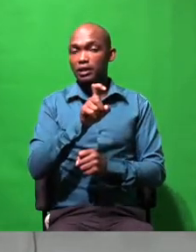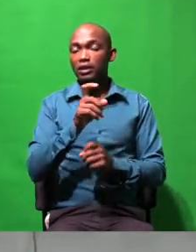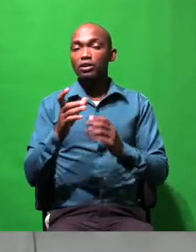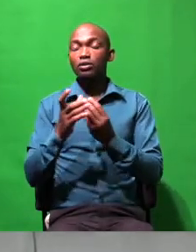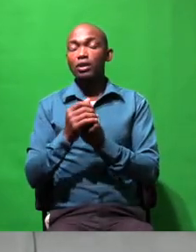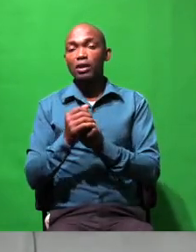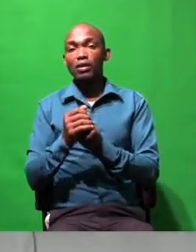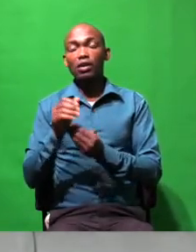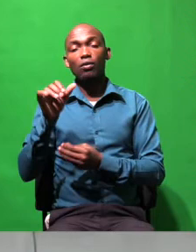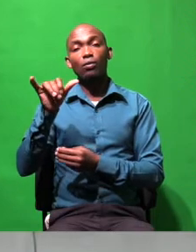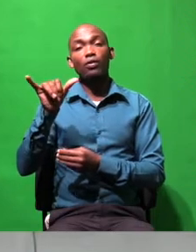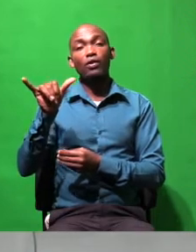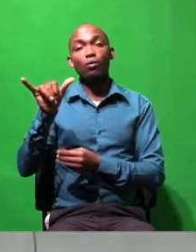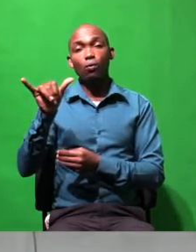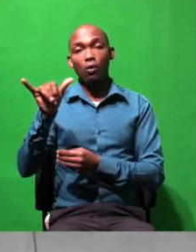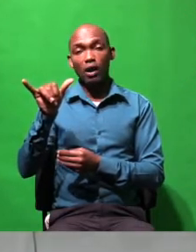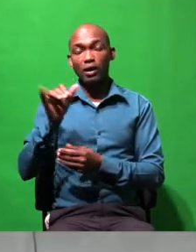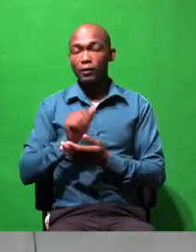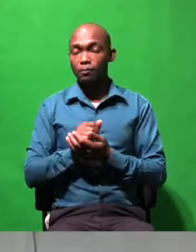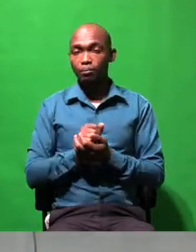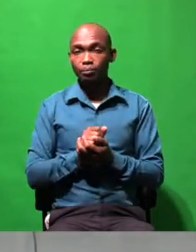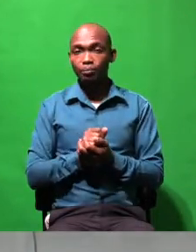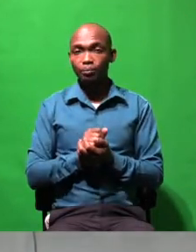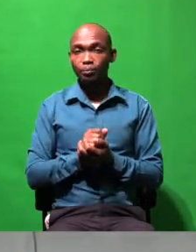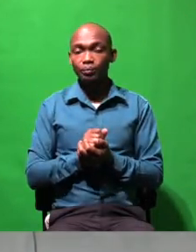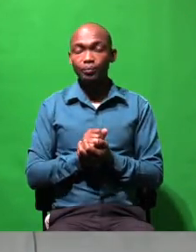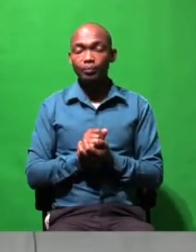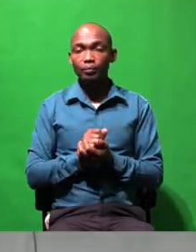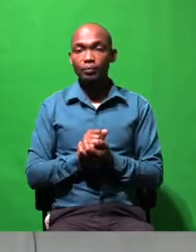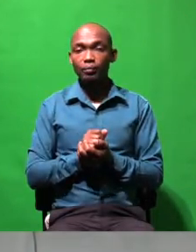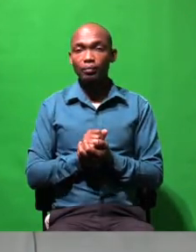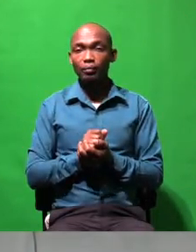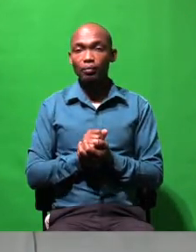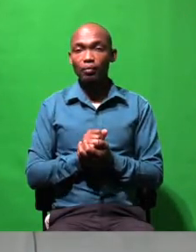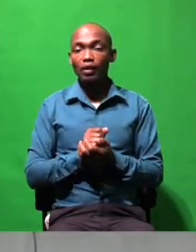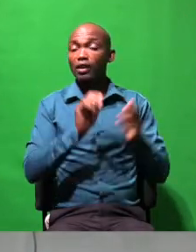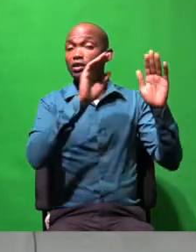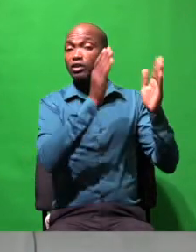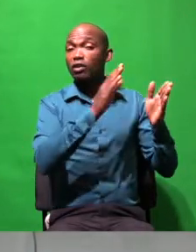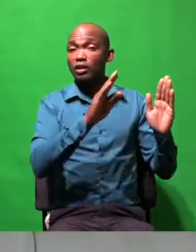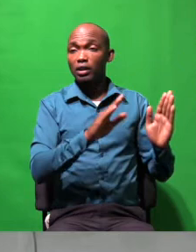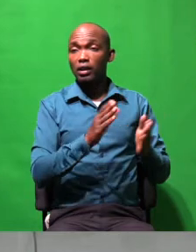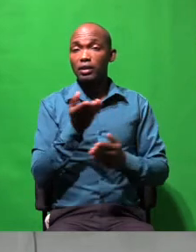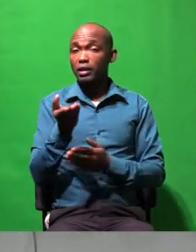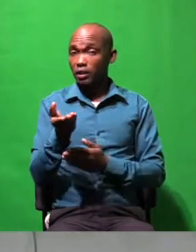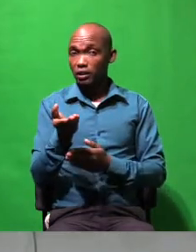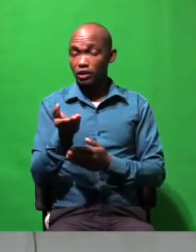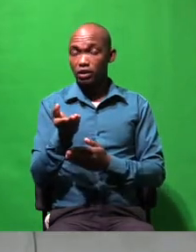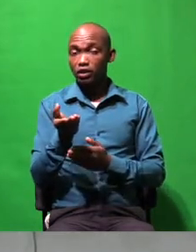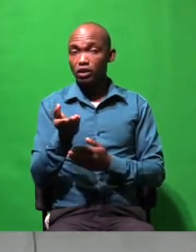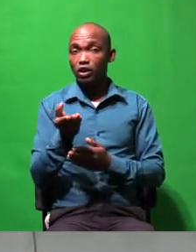and also we have a chromosome Y. So structurally, these chromosomes,